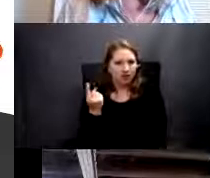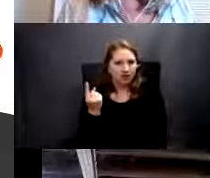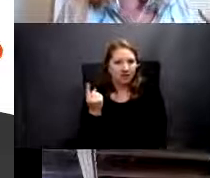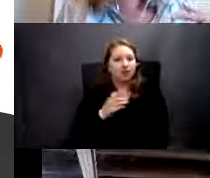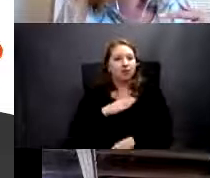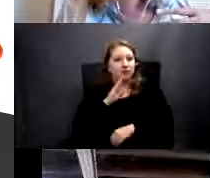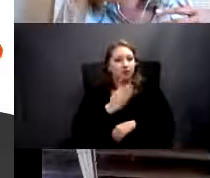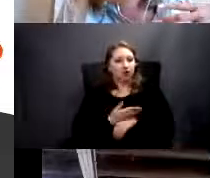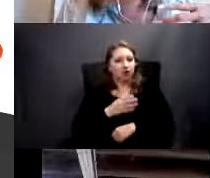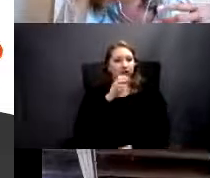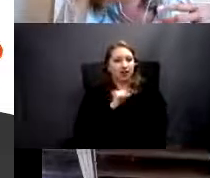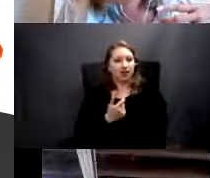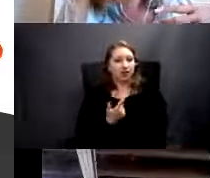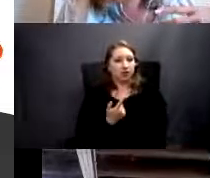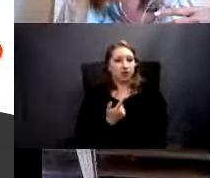will